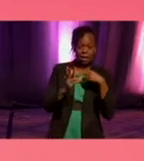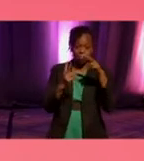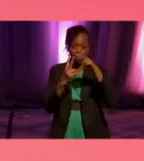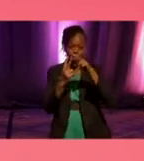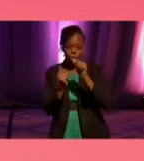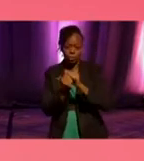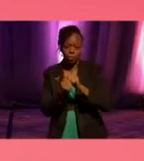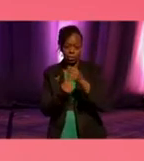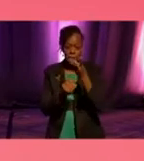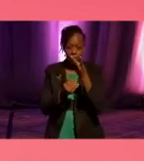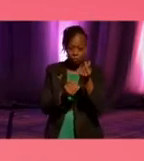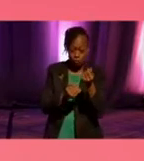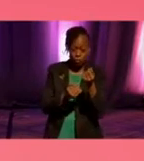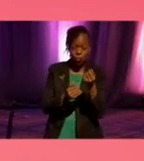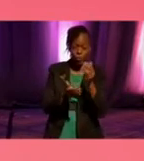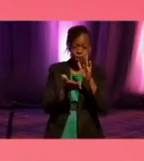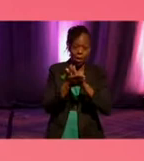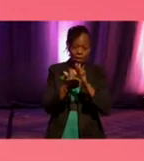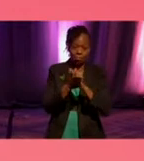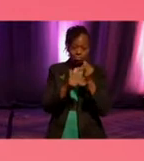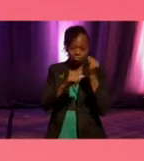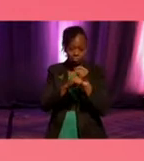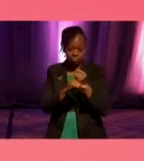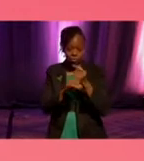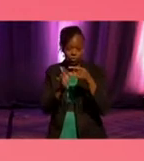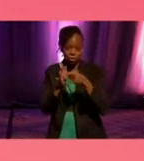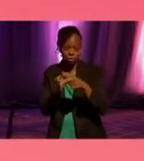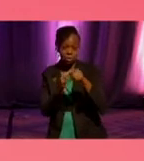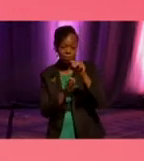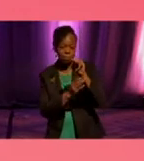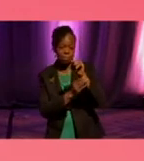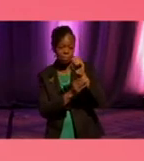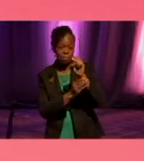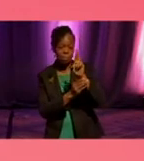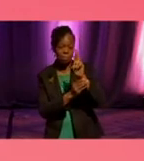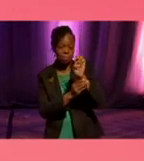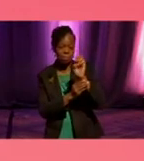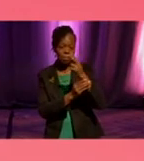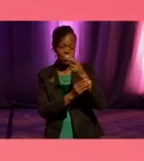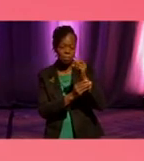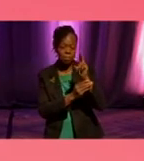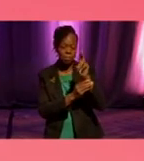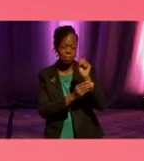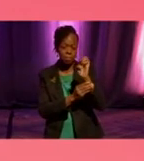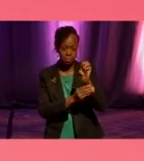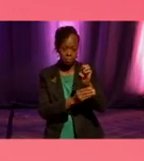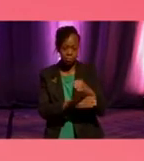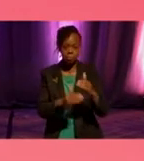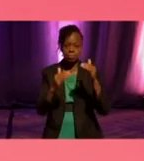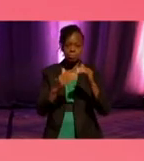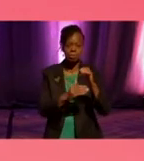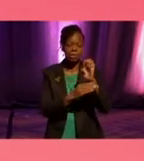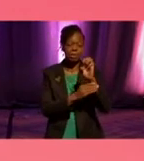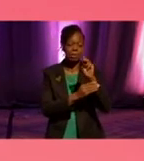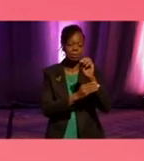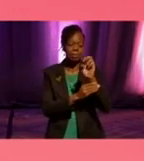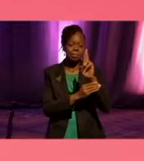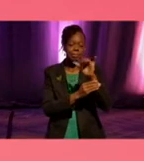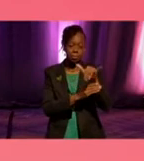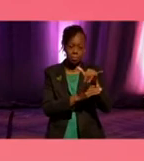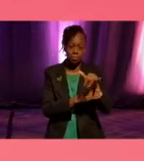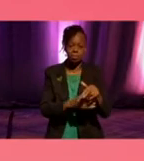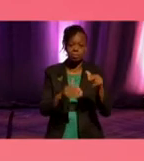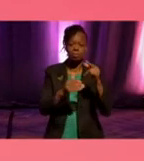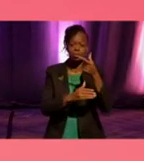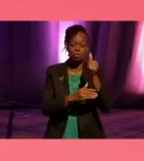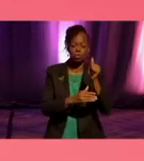including Morehouse School of Medicine, Emory, Georgia Tech, Georgia State. We have an advisory panel,